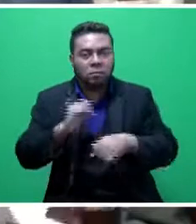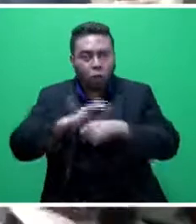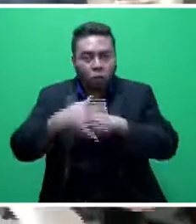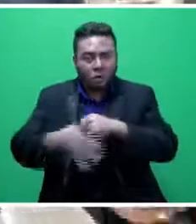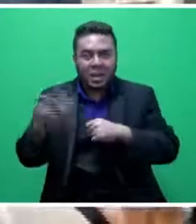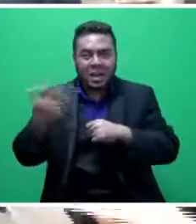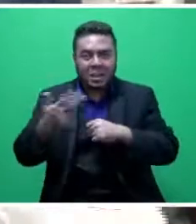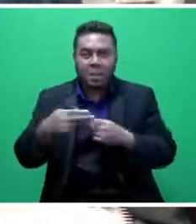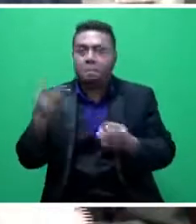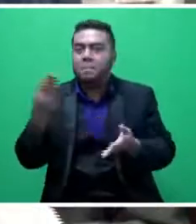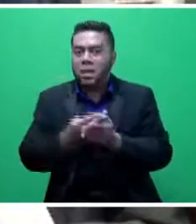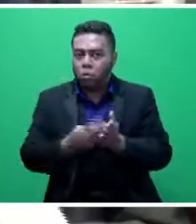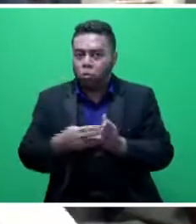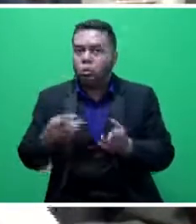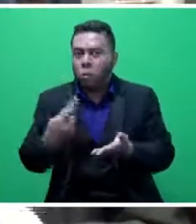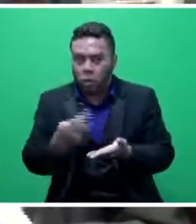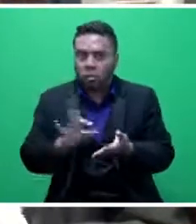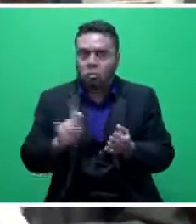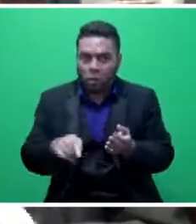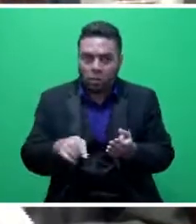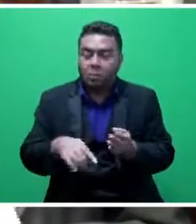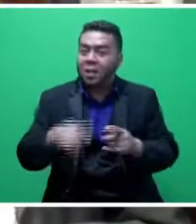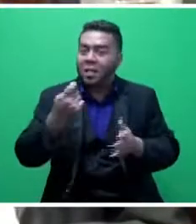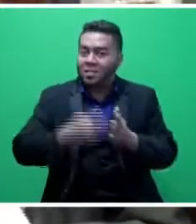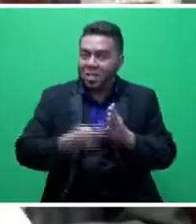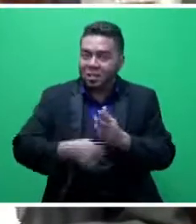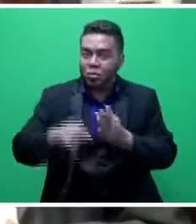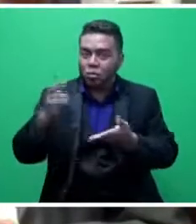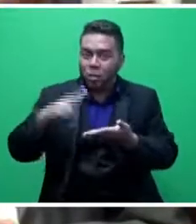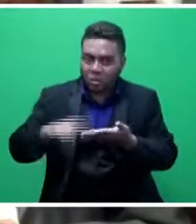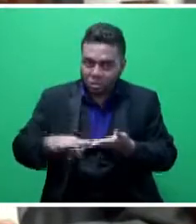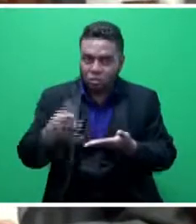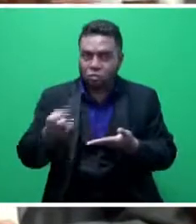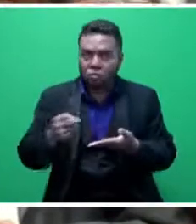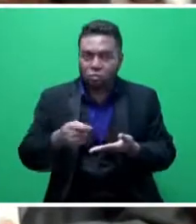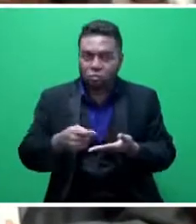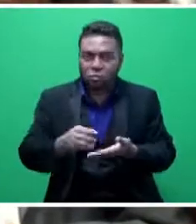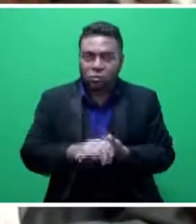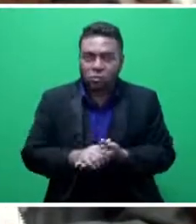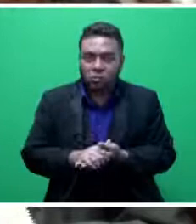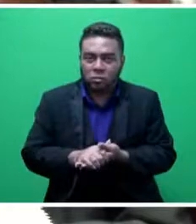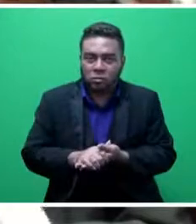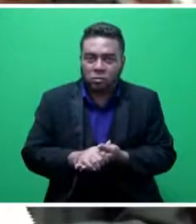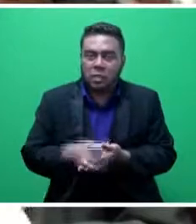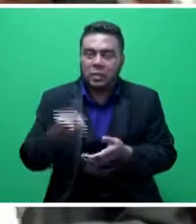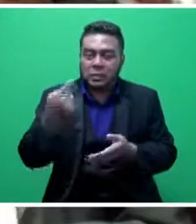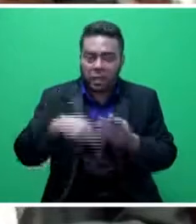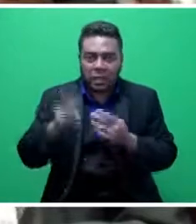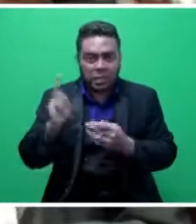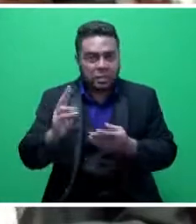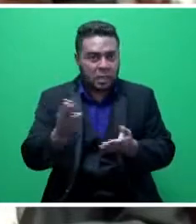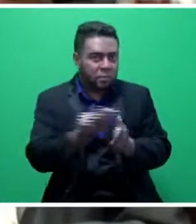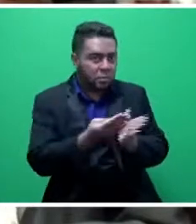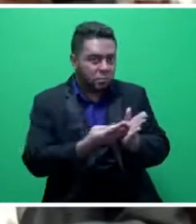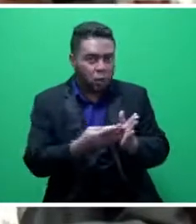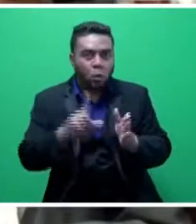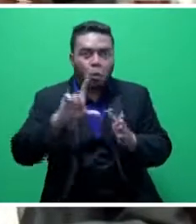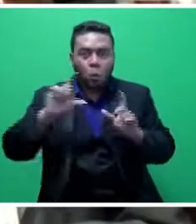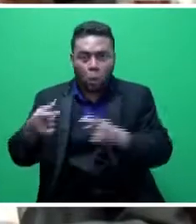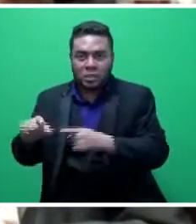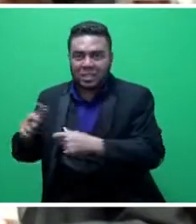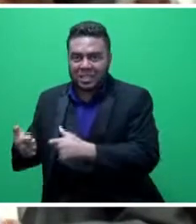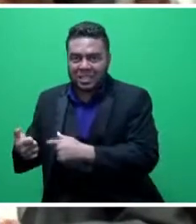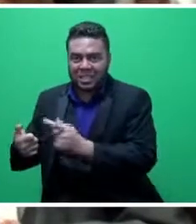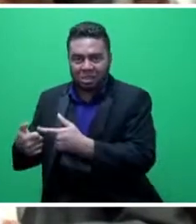budget response. Tax deduction to be allowed for fringe benefit tax. Again, this is an amendment to Clause 6.